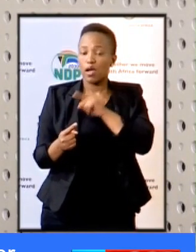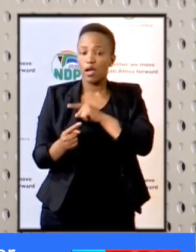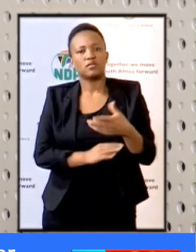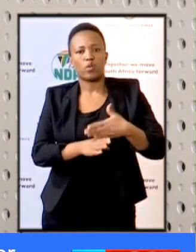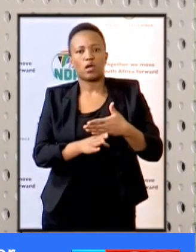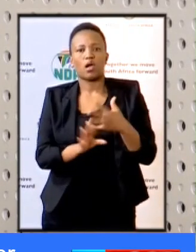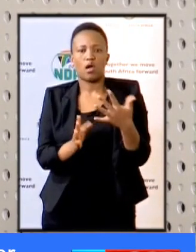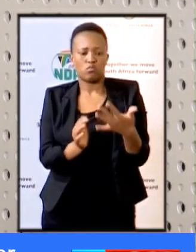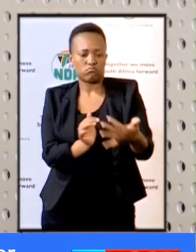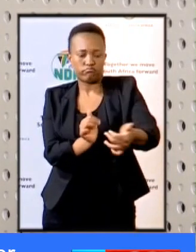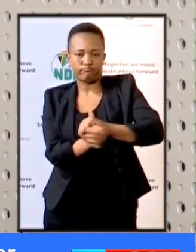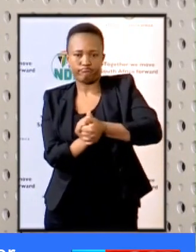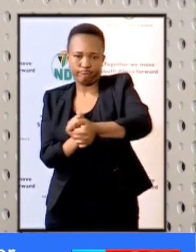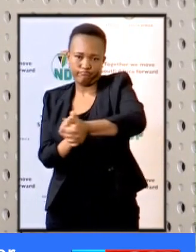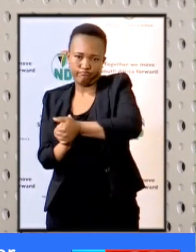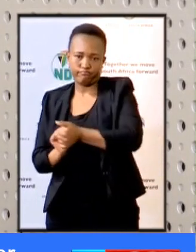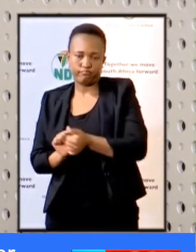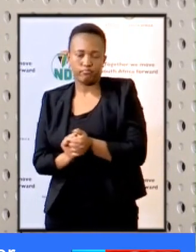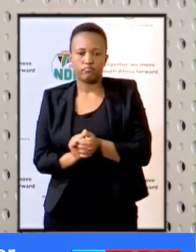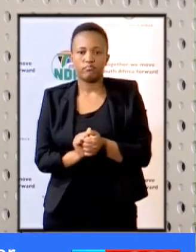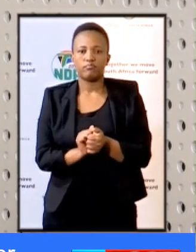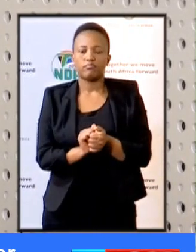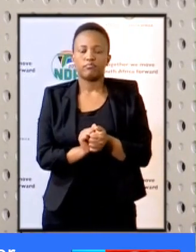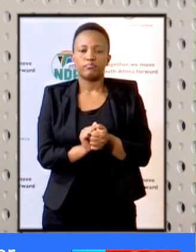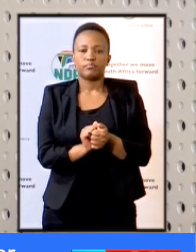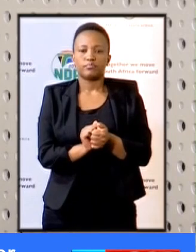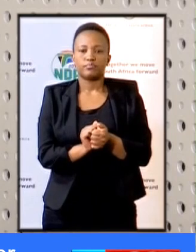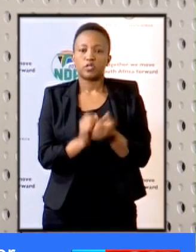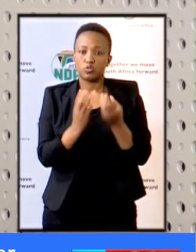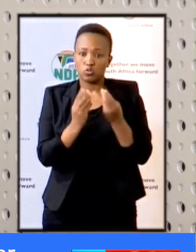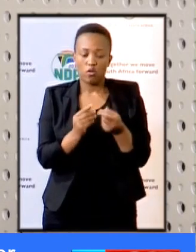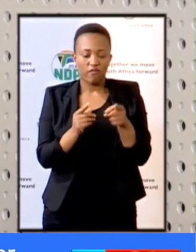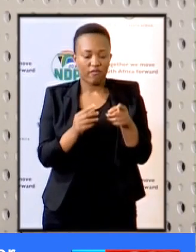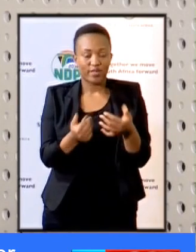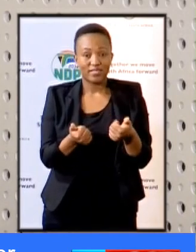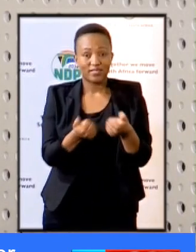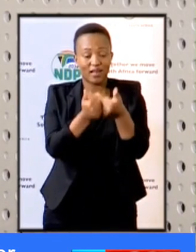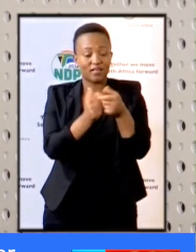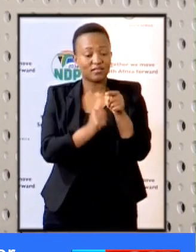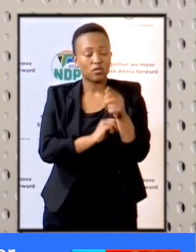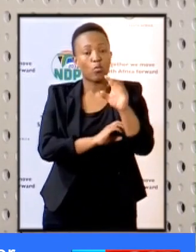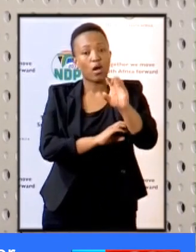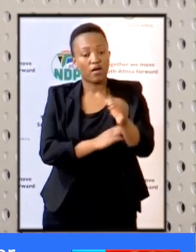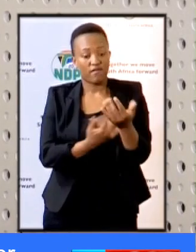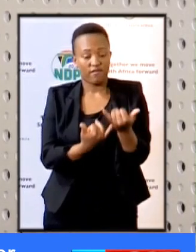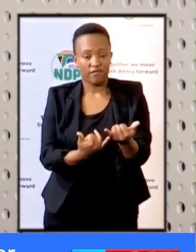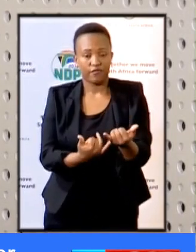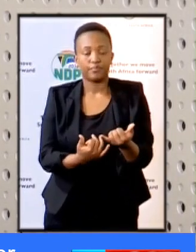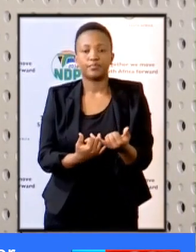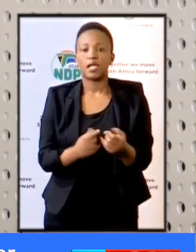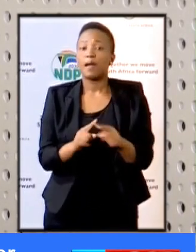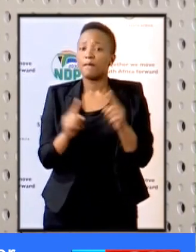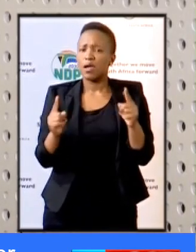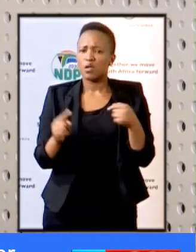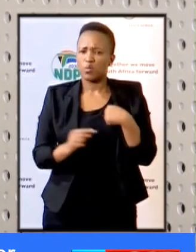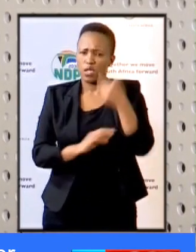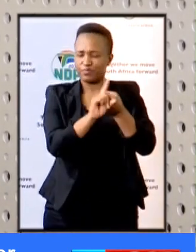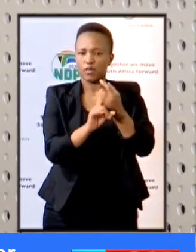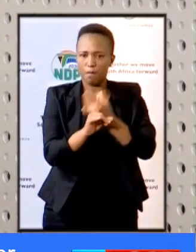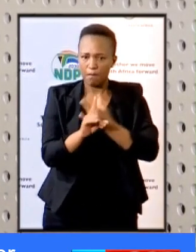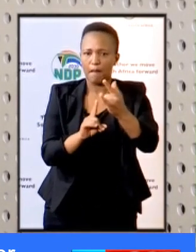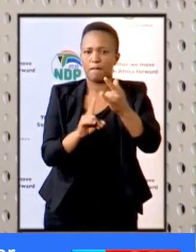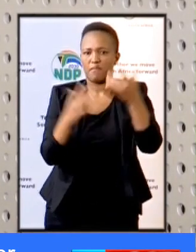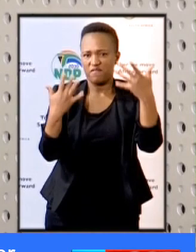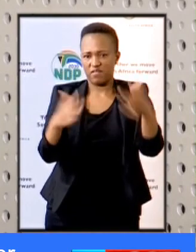us in dealing with this difficulty we are in. But what, this one